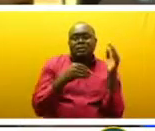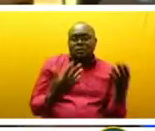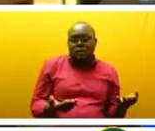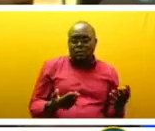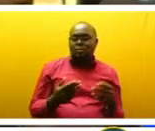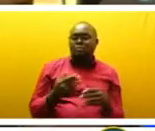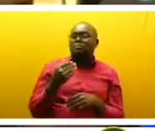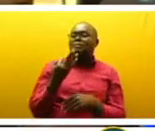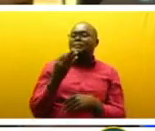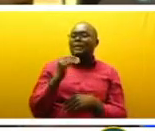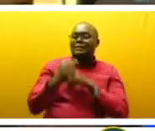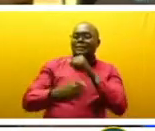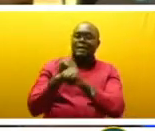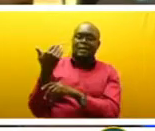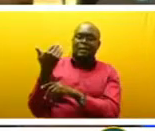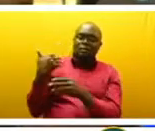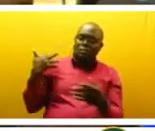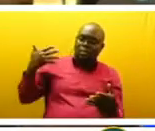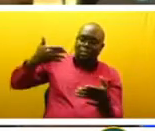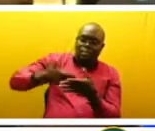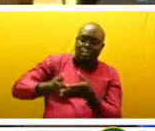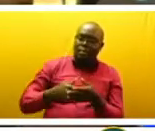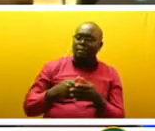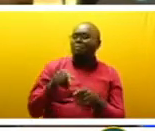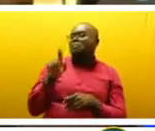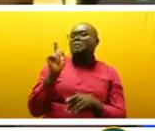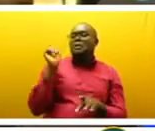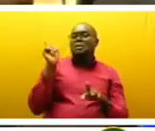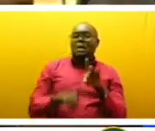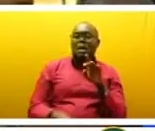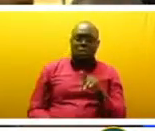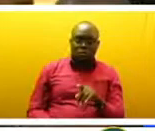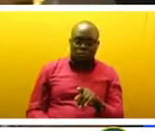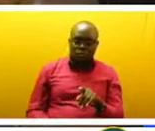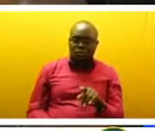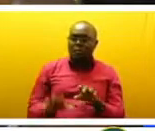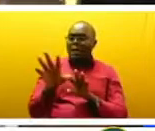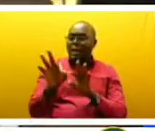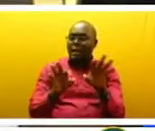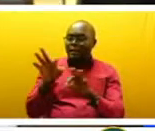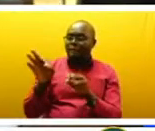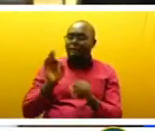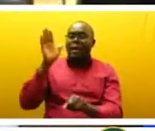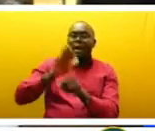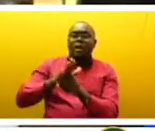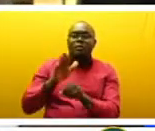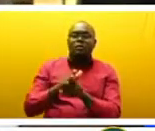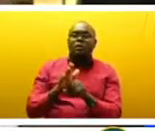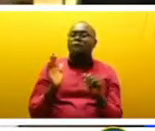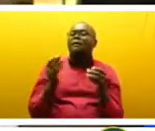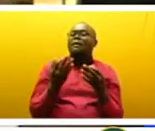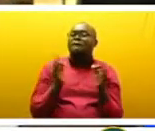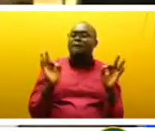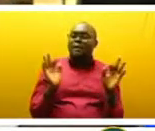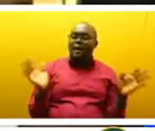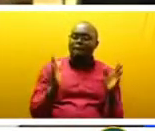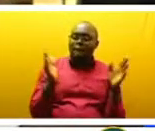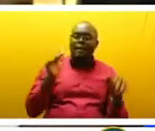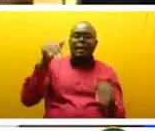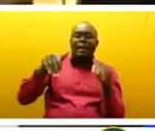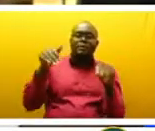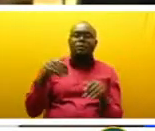30 years, you cannot identify a lot of instances of free and fair elections, except in the